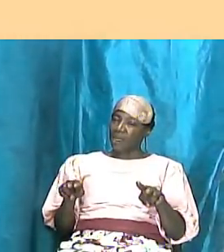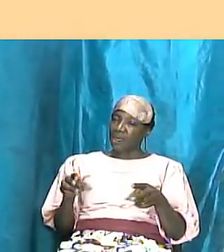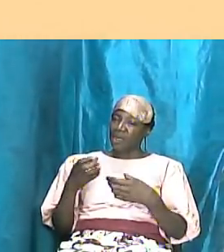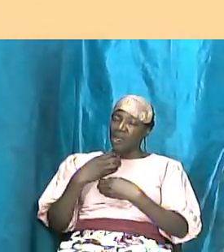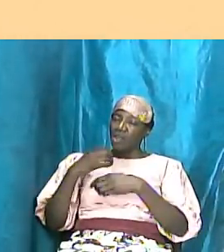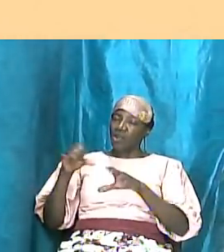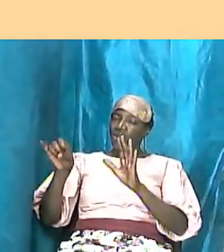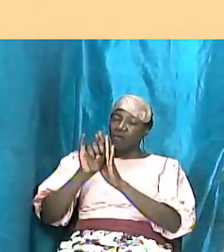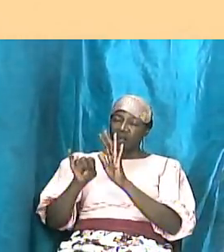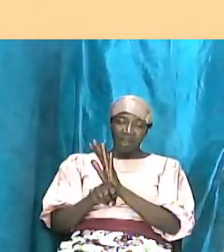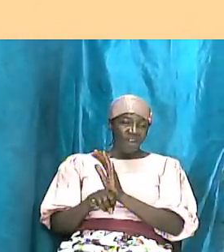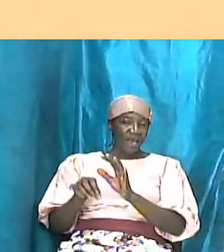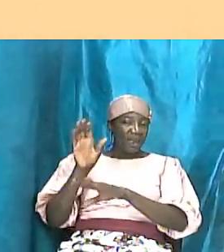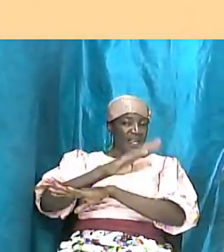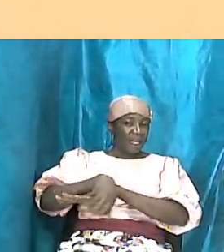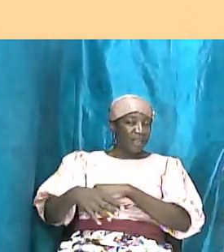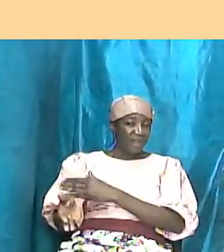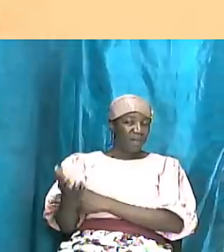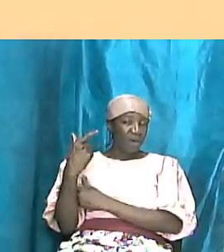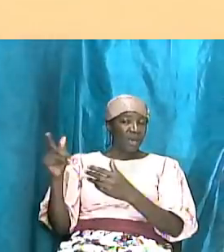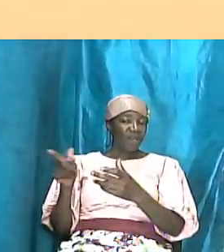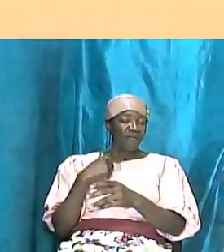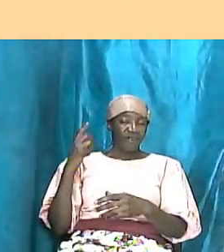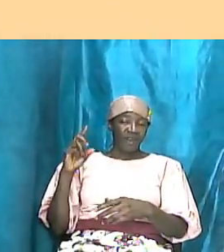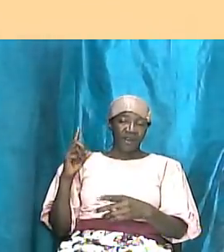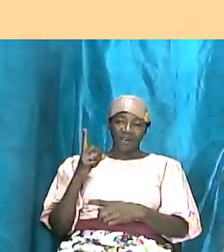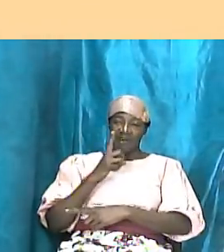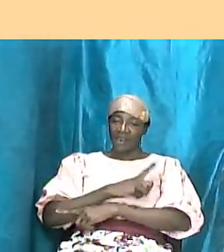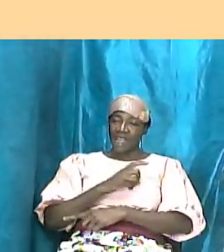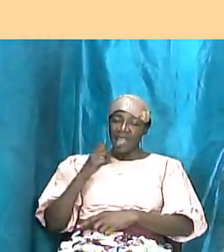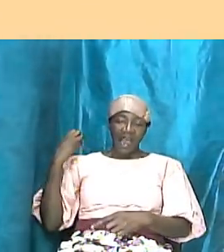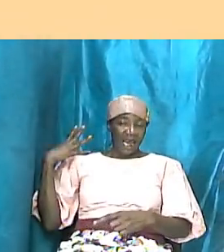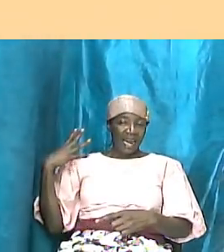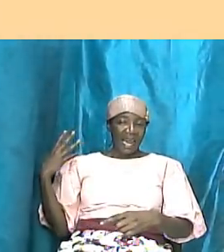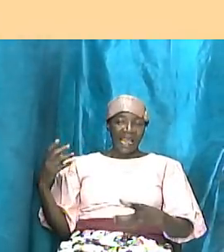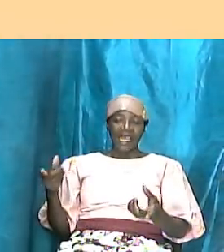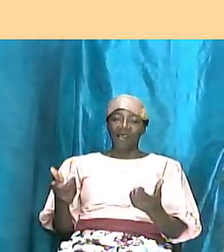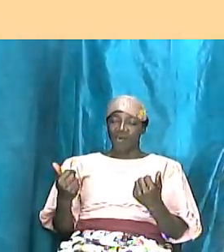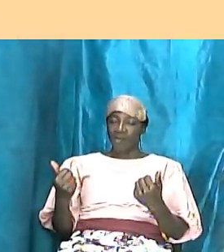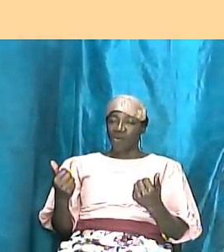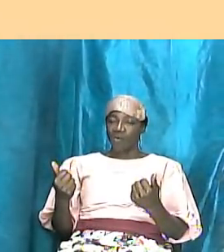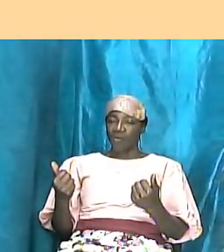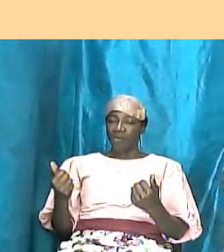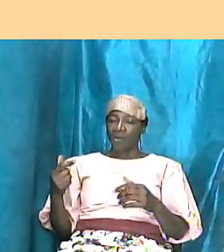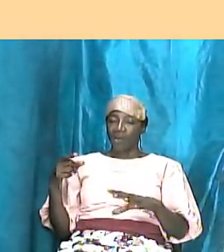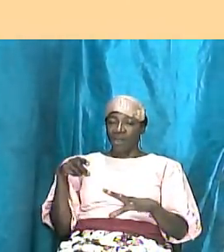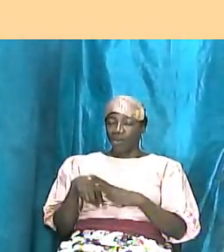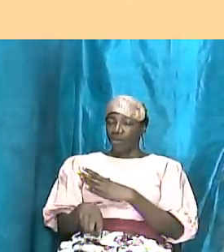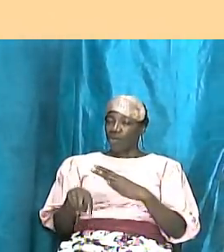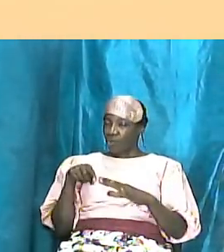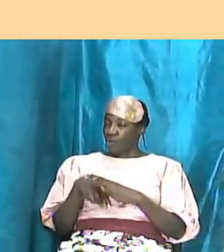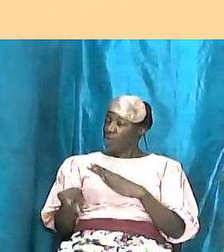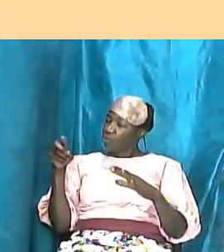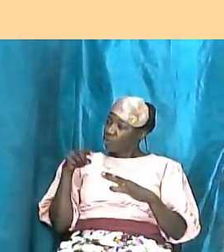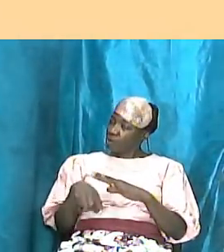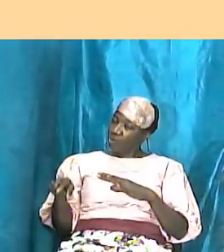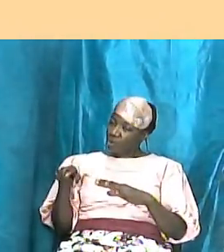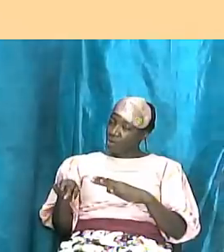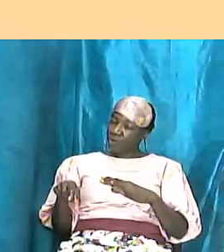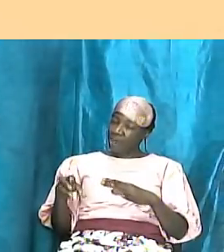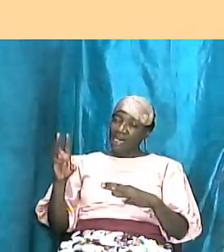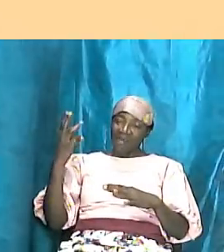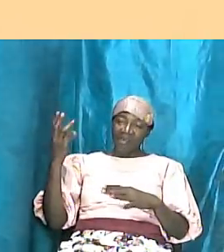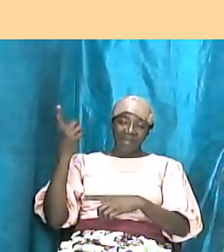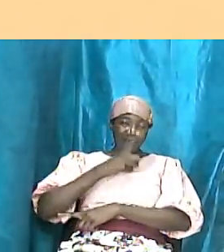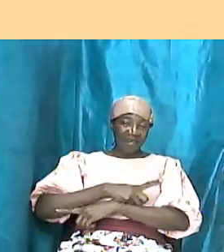creation, evening and the morning was the first day. Light came down and down and down and down, right to the sixth day.